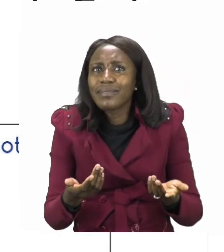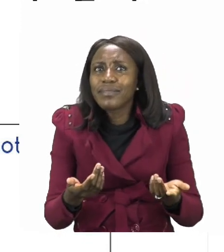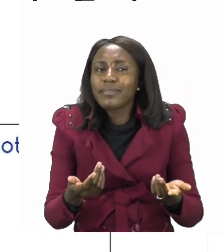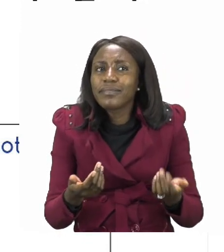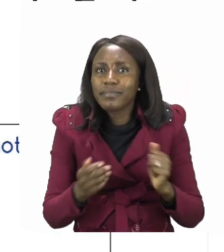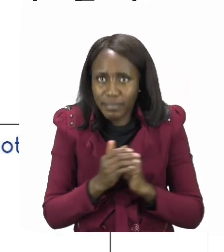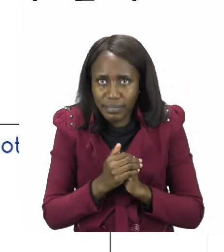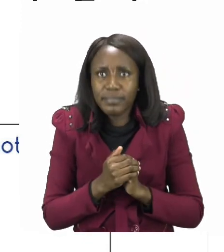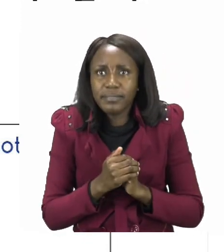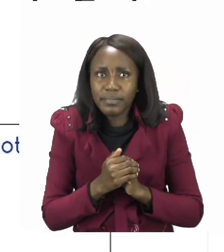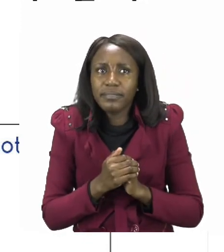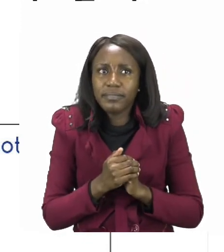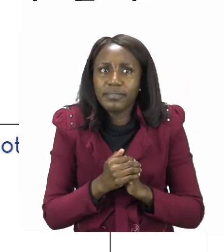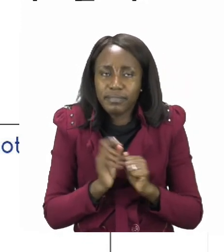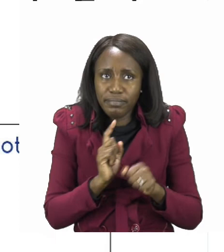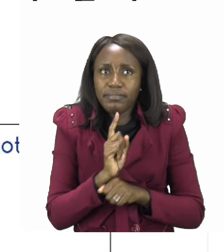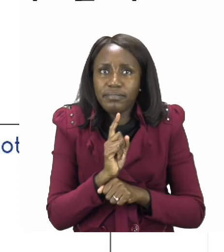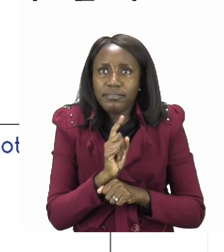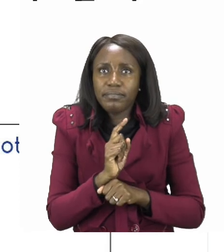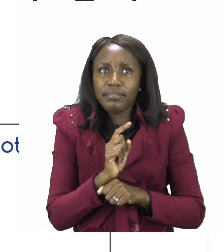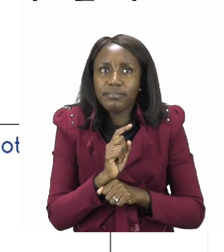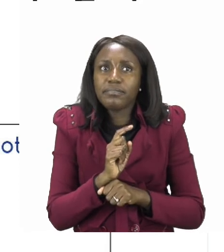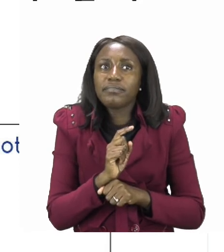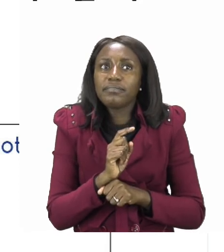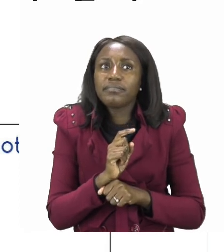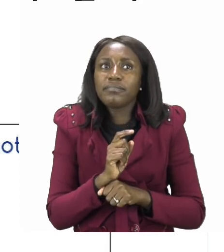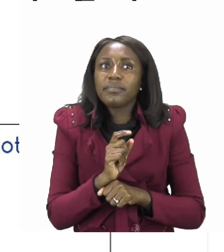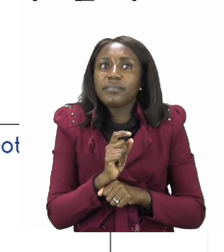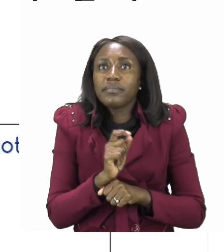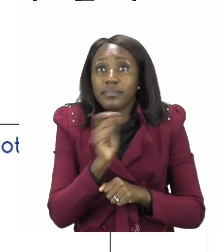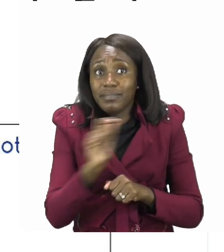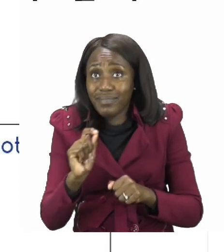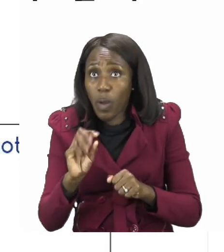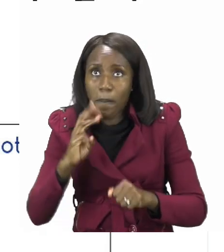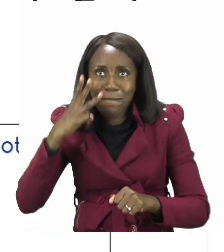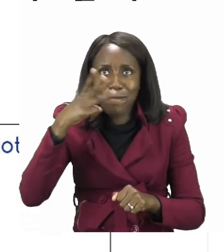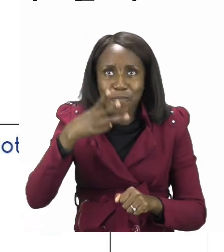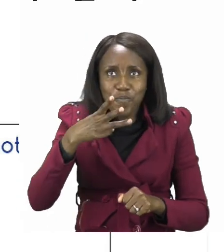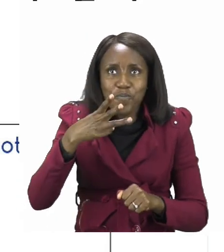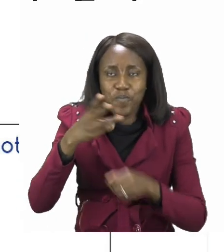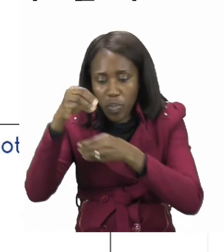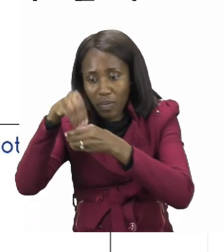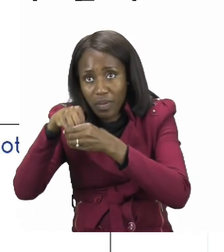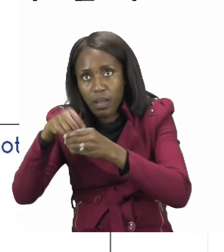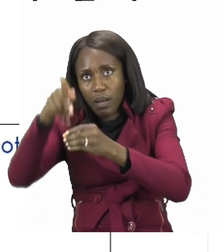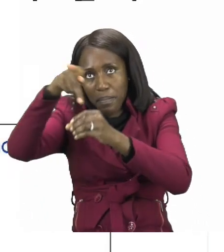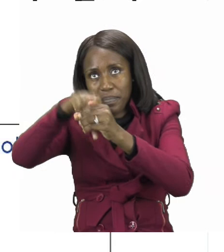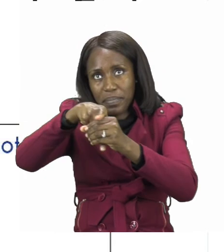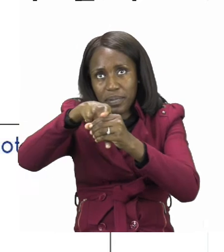into a simple future tense, we have to put the word will before the word